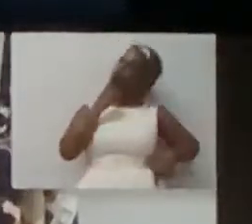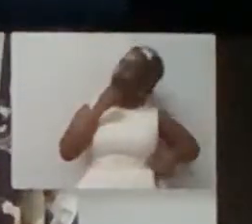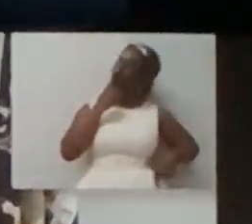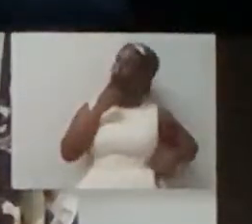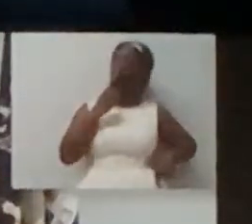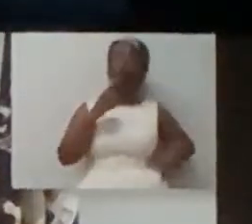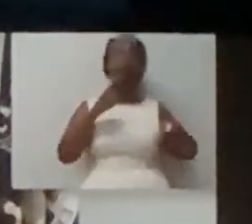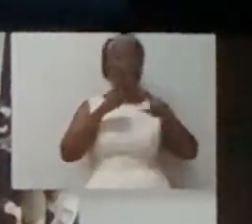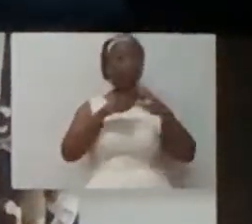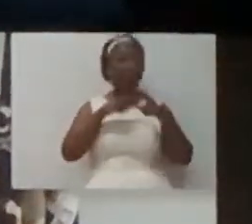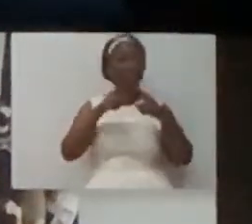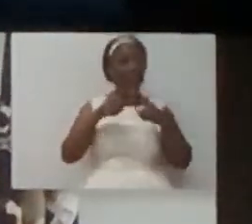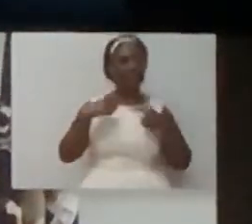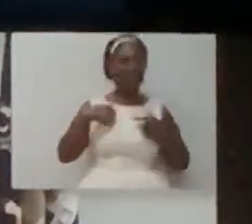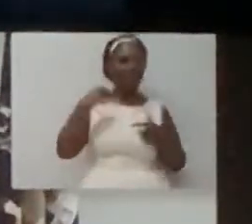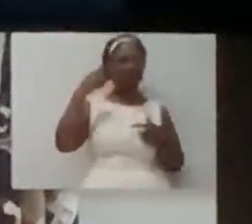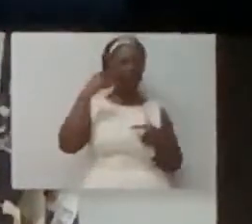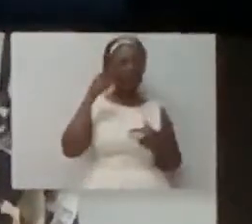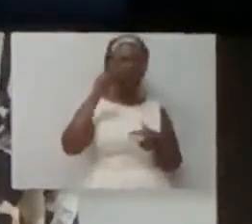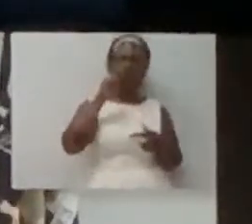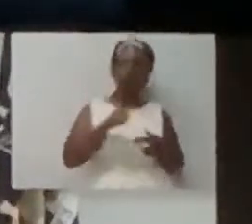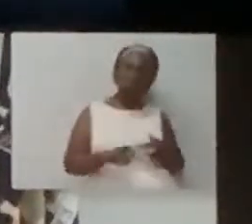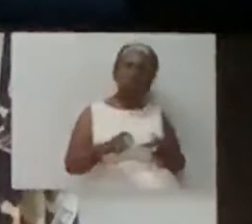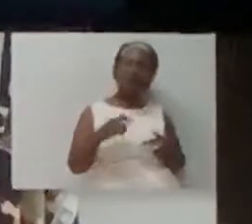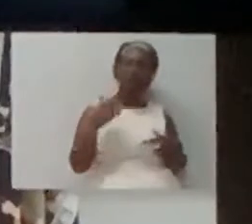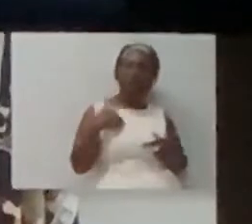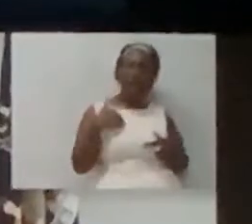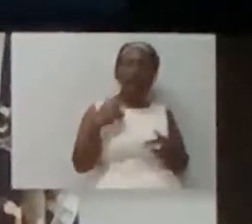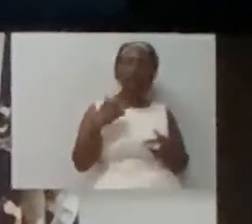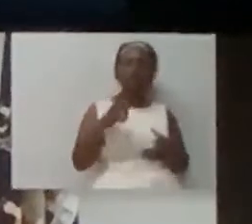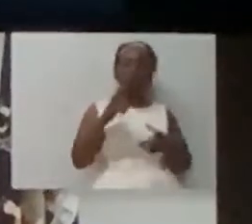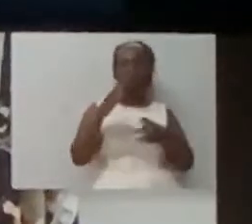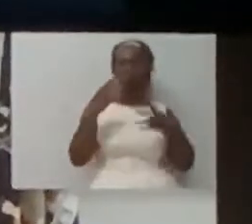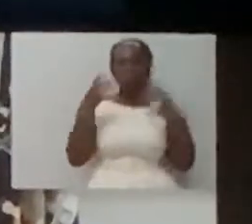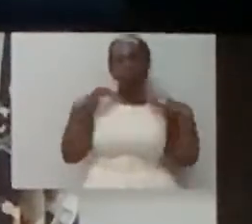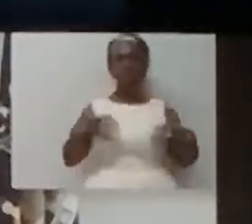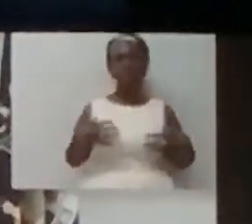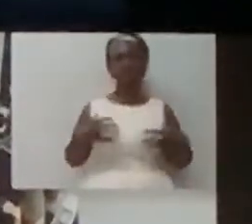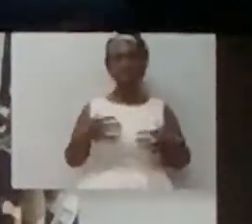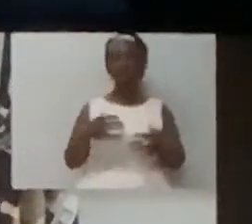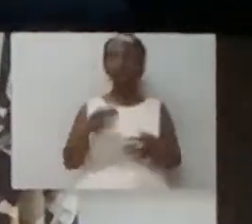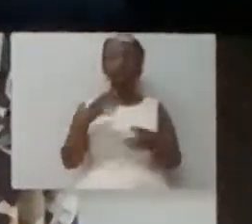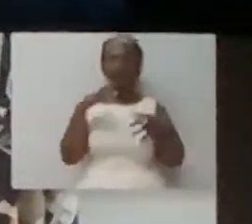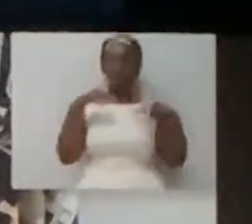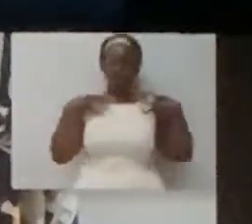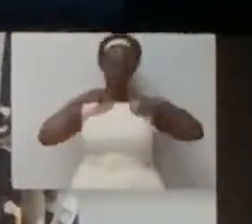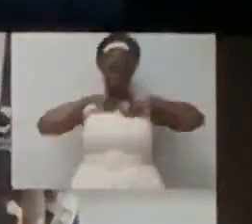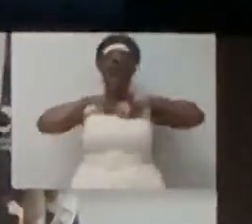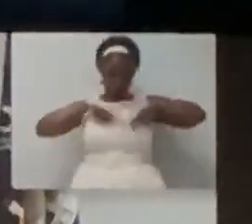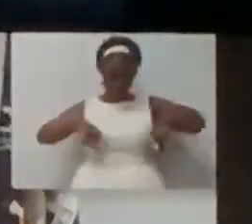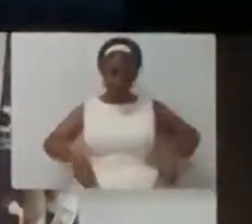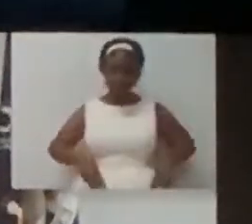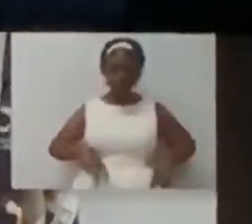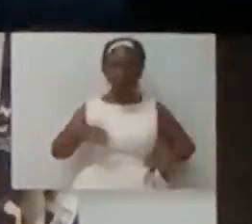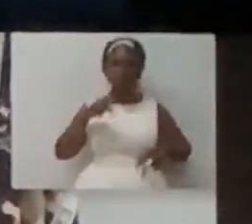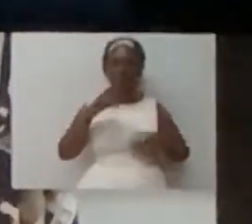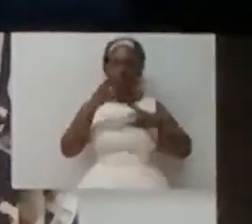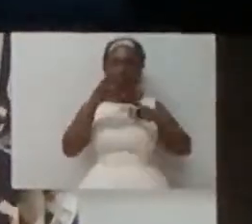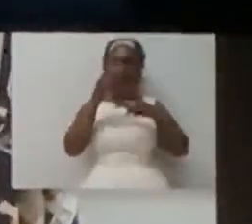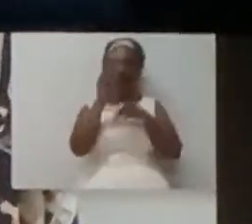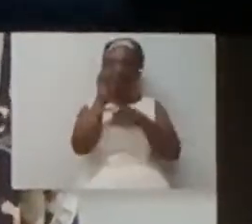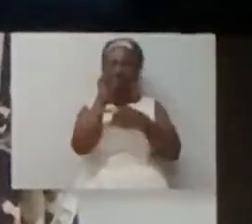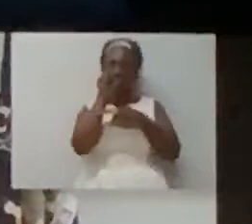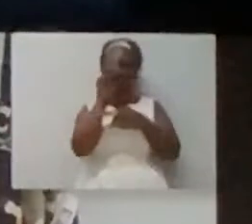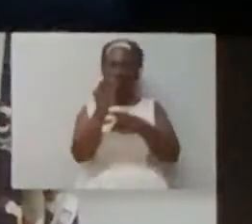Which led me to, of course, asking myself if I should wear last year's senior class's gift, a crushed velvet purple cape adorned with a regurgitator